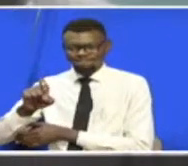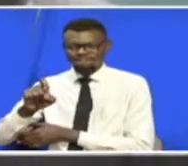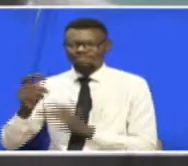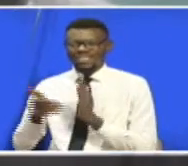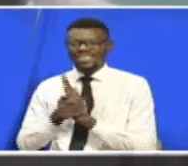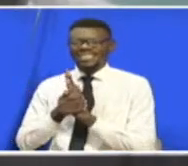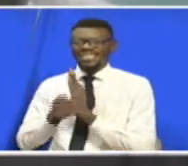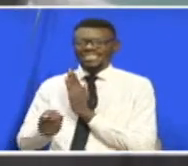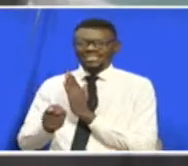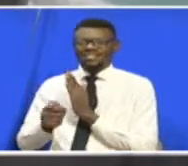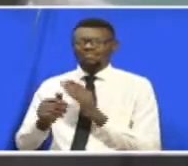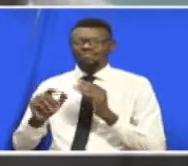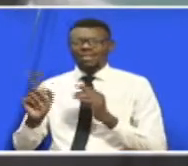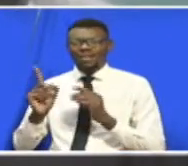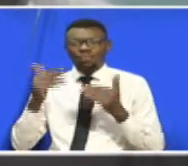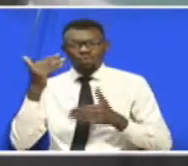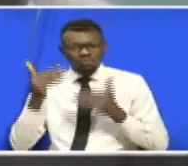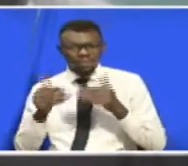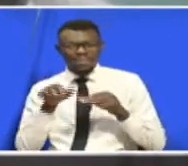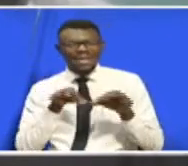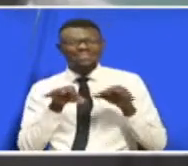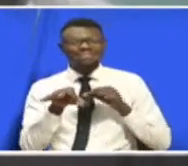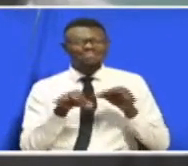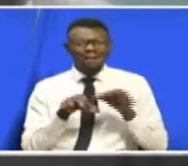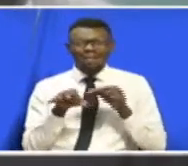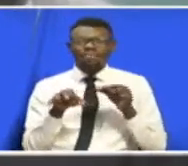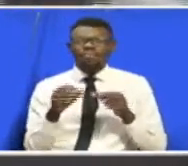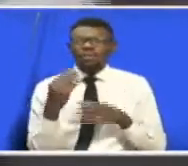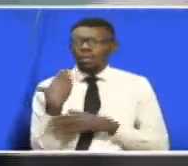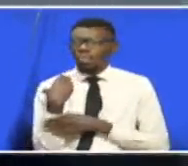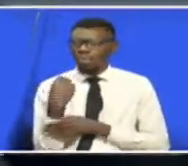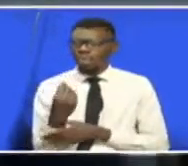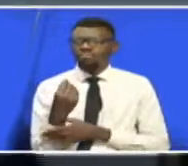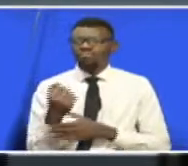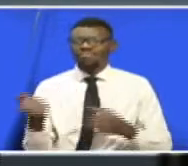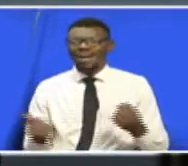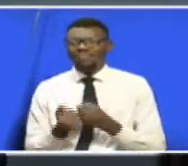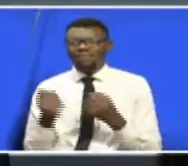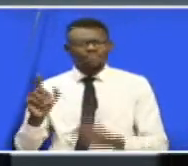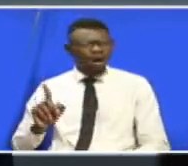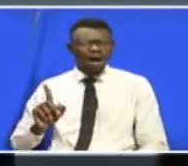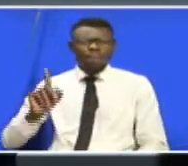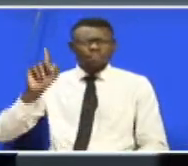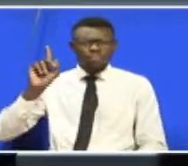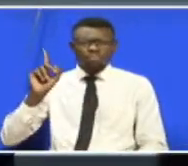on this recurrent or the recent surge in the COVID